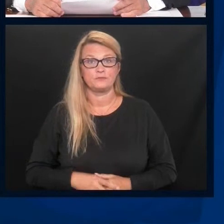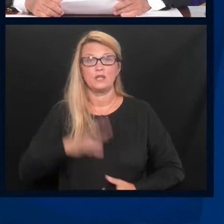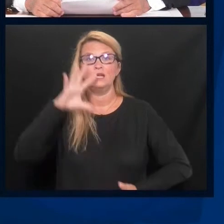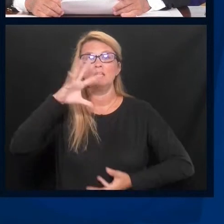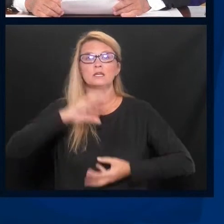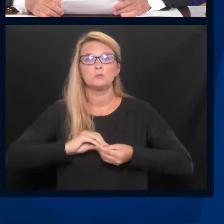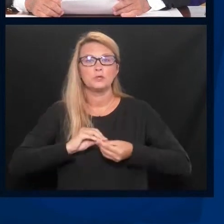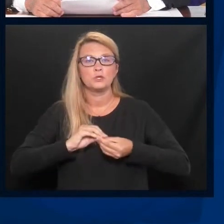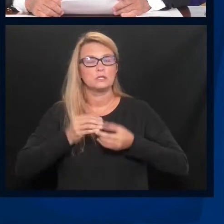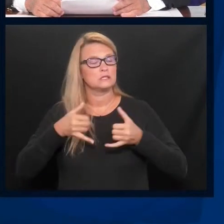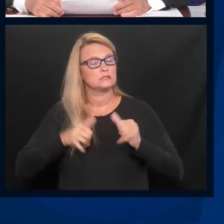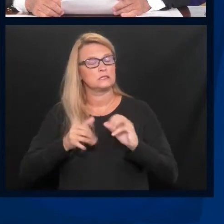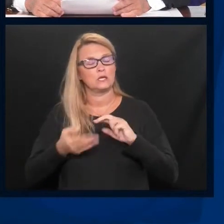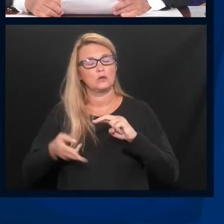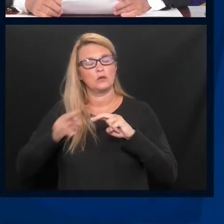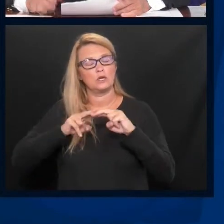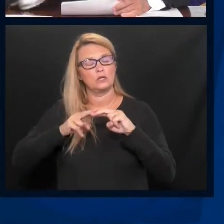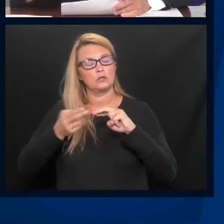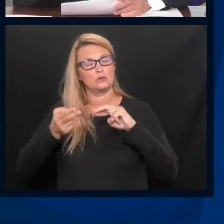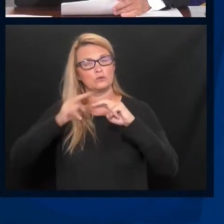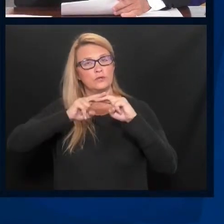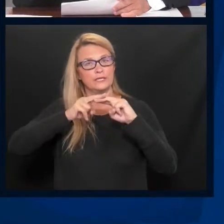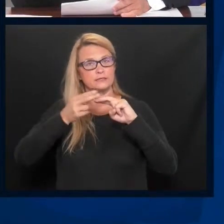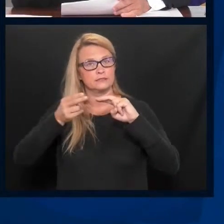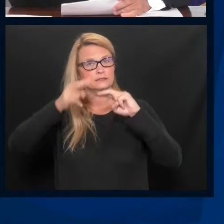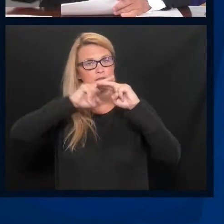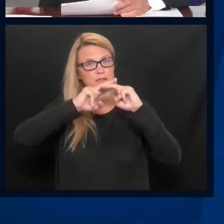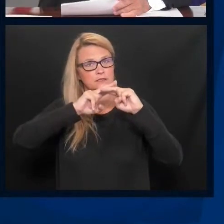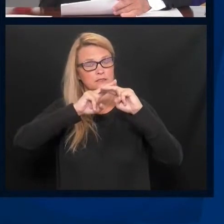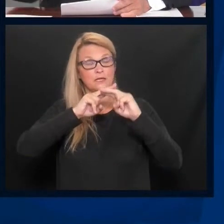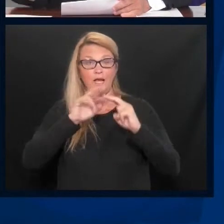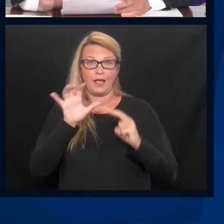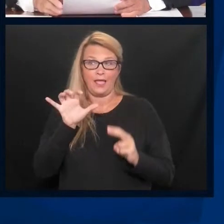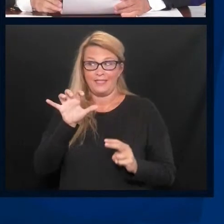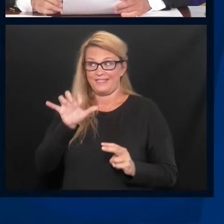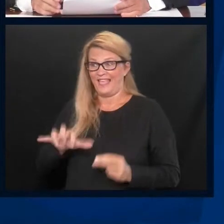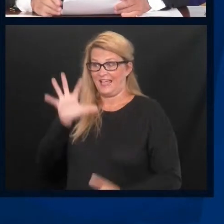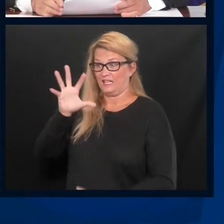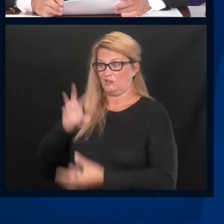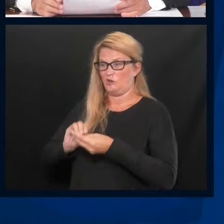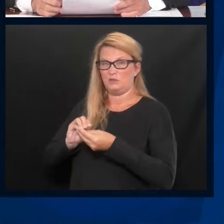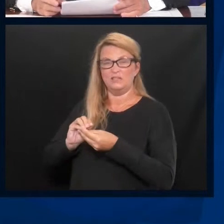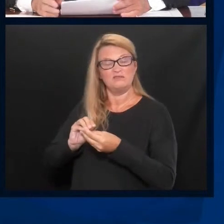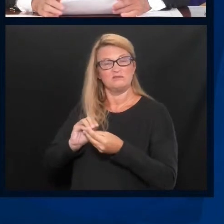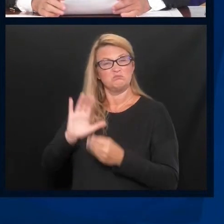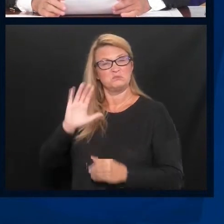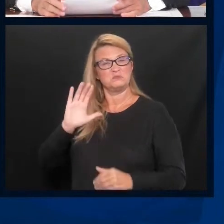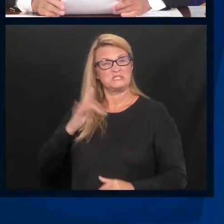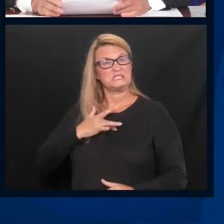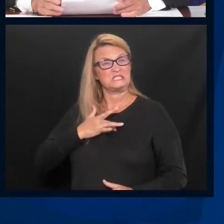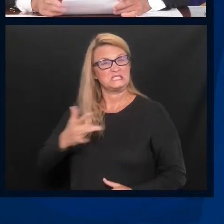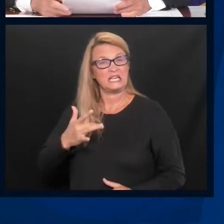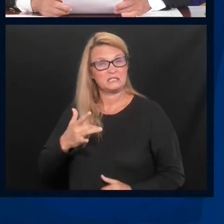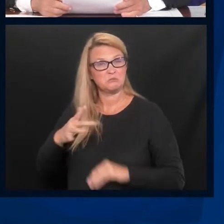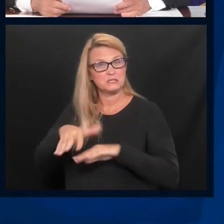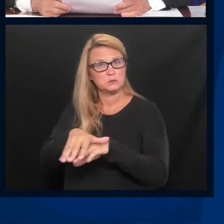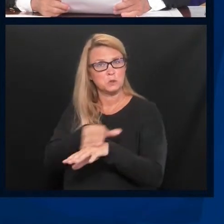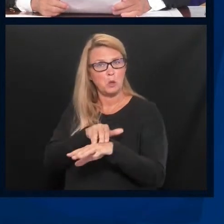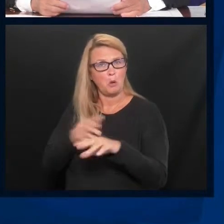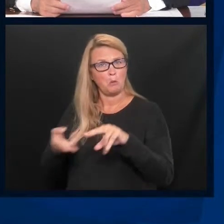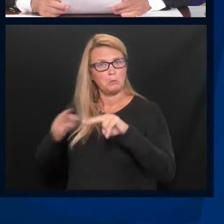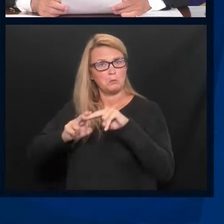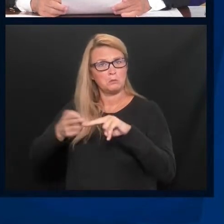Cumulative continues to grow just slowly, and that's how it will do because it's a cumulative number of all the days, but